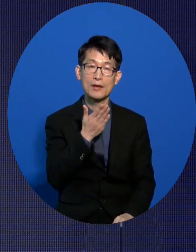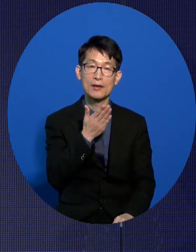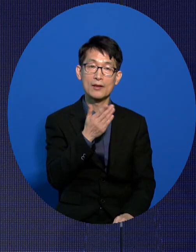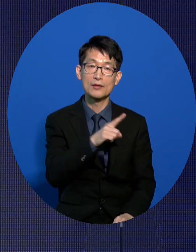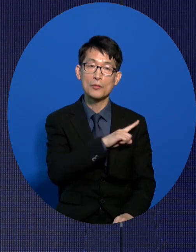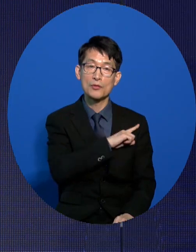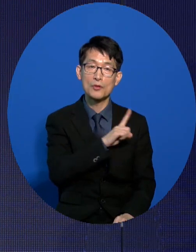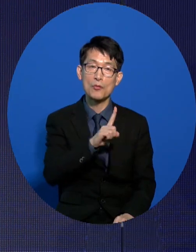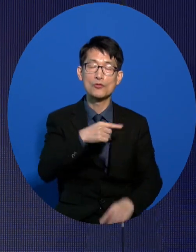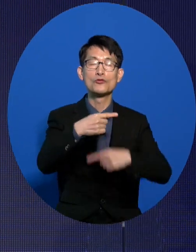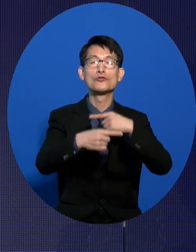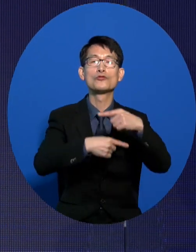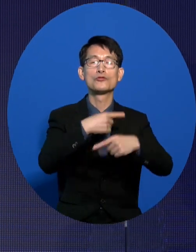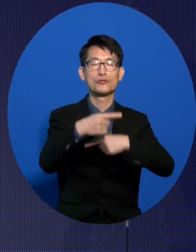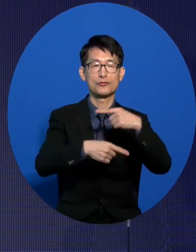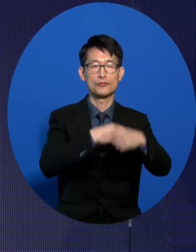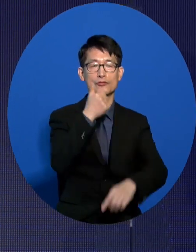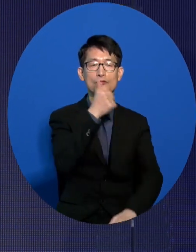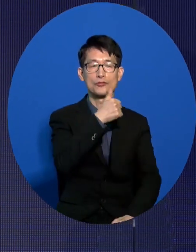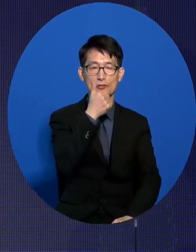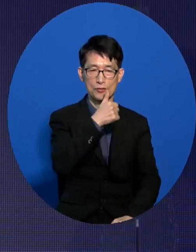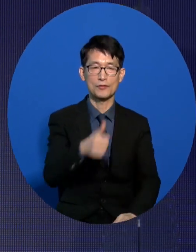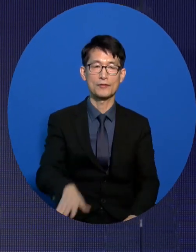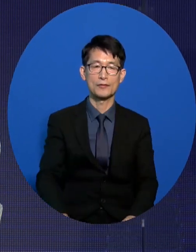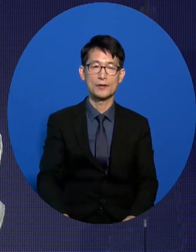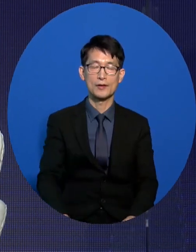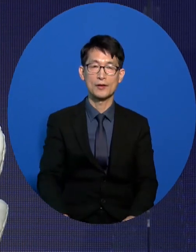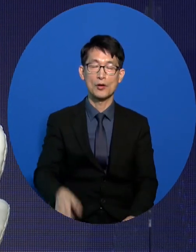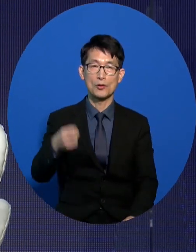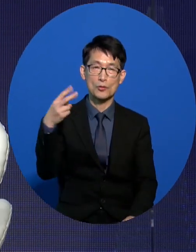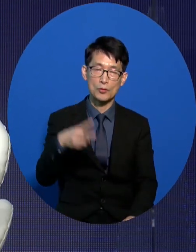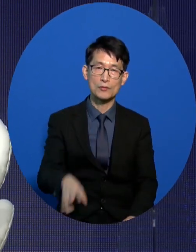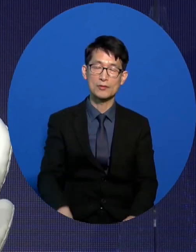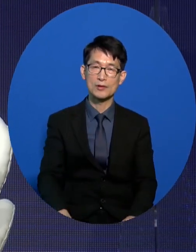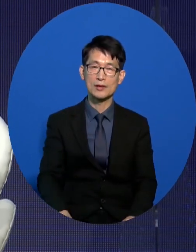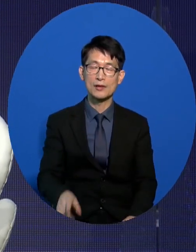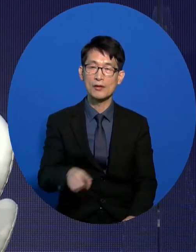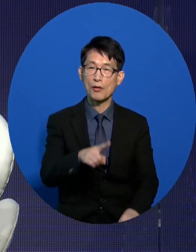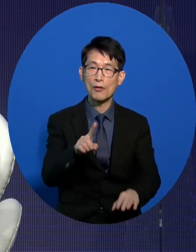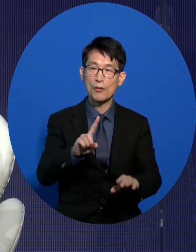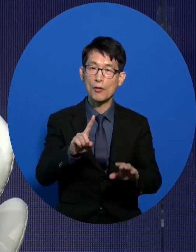impairment. But when I said that I would be